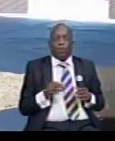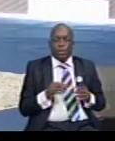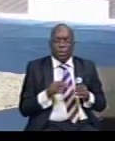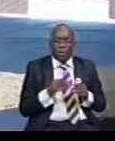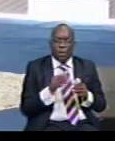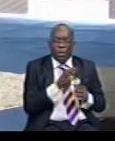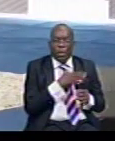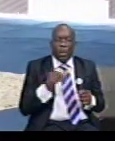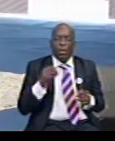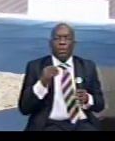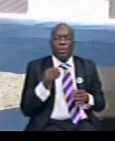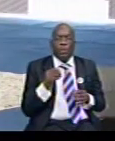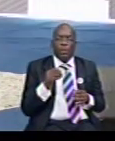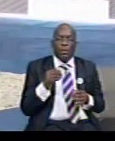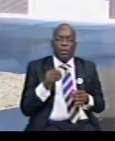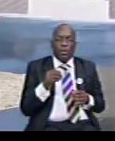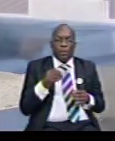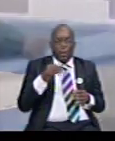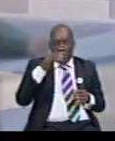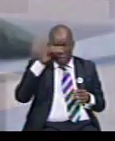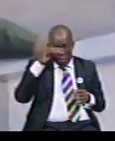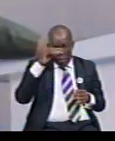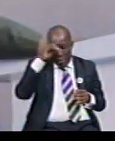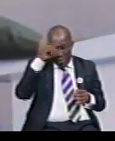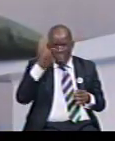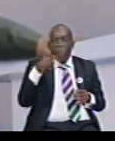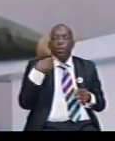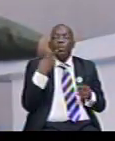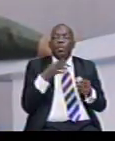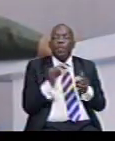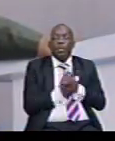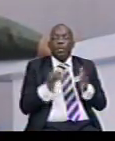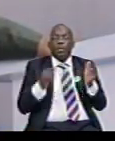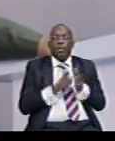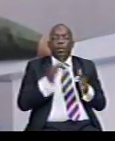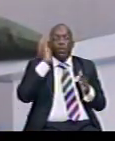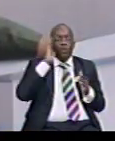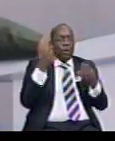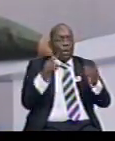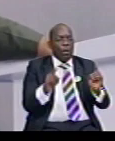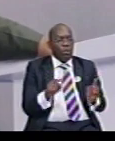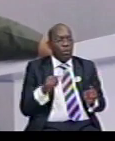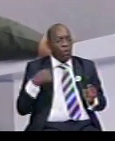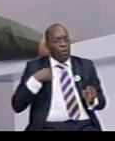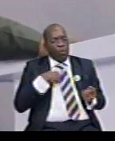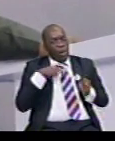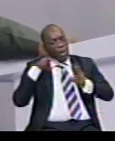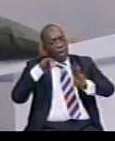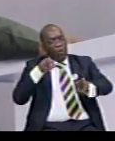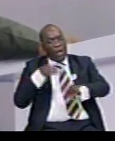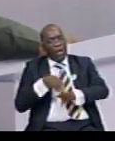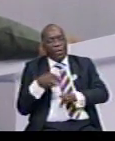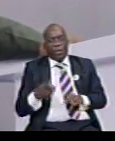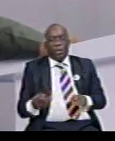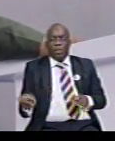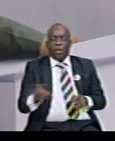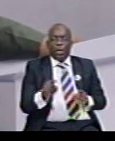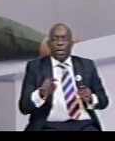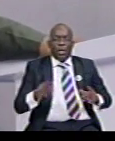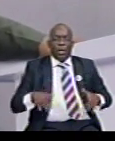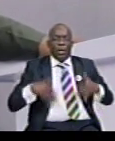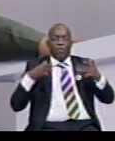say, this will happen. And we look at their eyes, so firm and